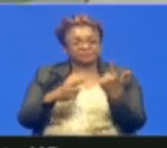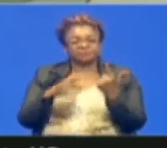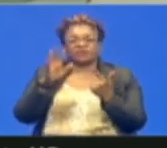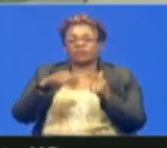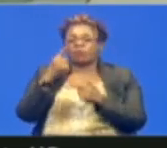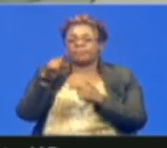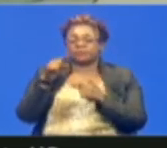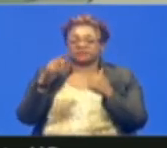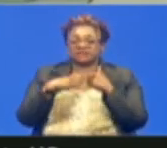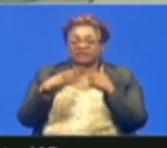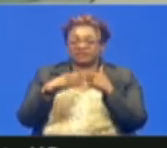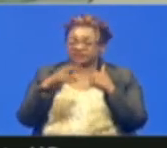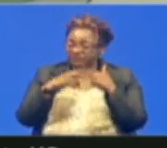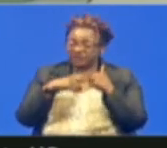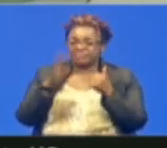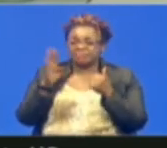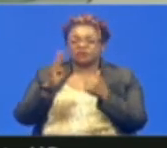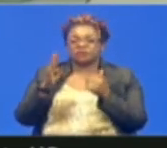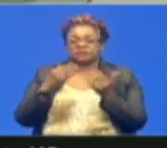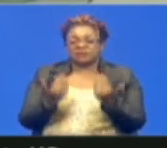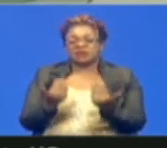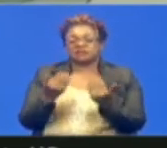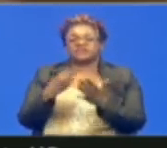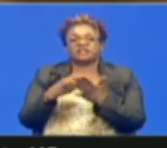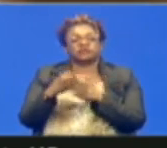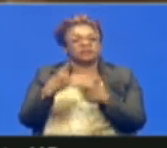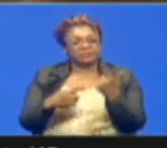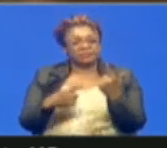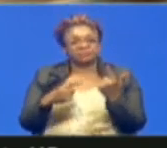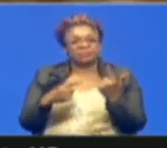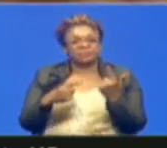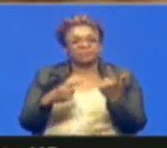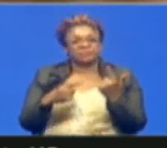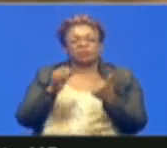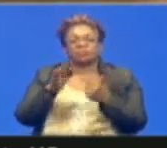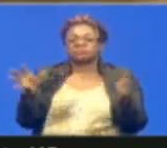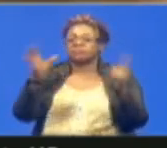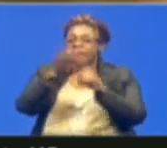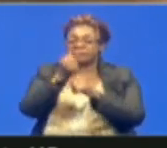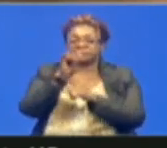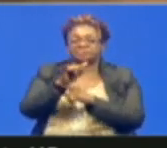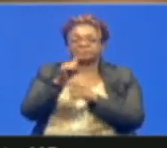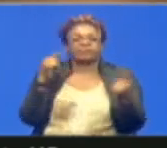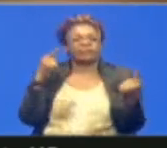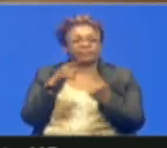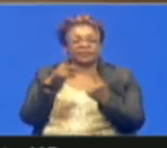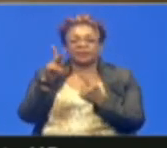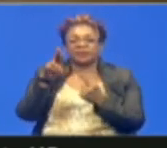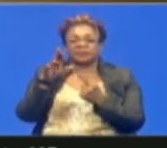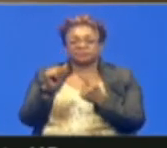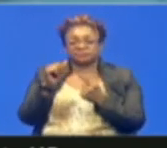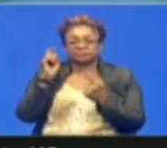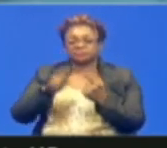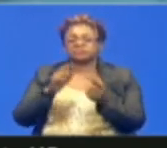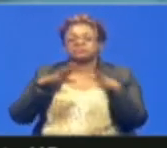1.7 billion shillings in the current financial year. Towards achieving that target, KRA has to embrace changes at the